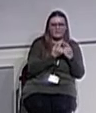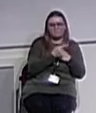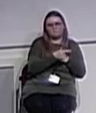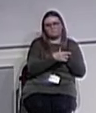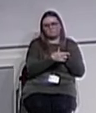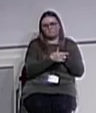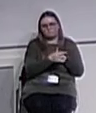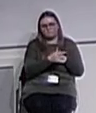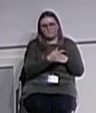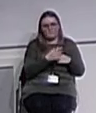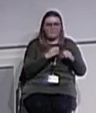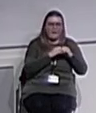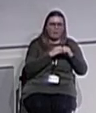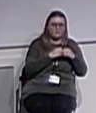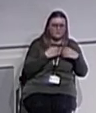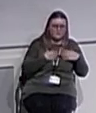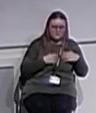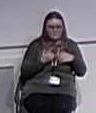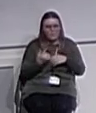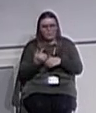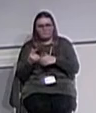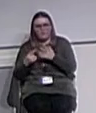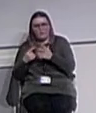of the brain about which I know nothing about.